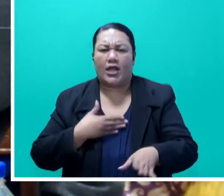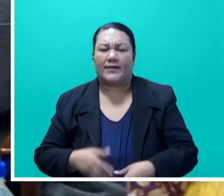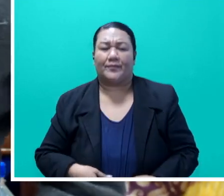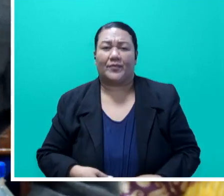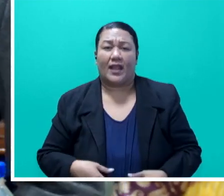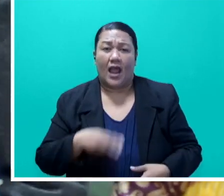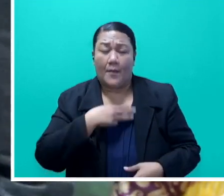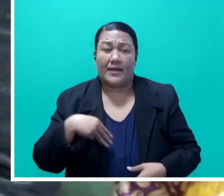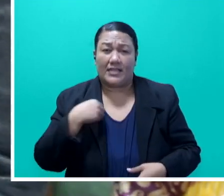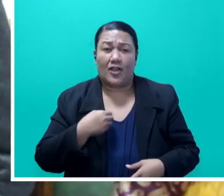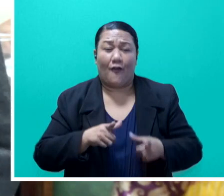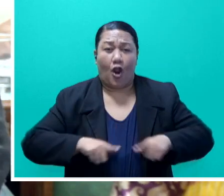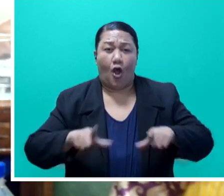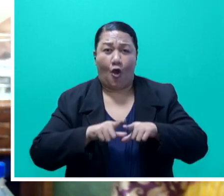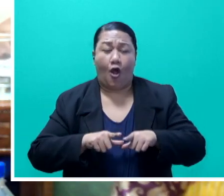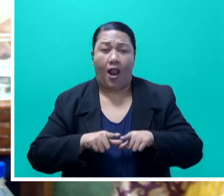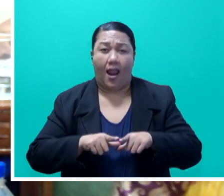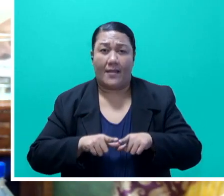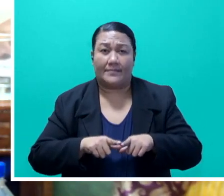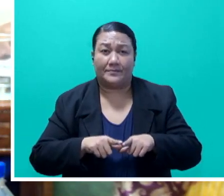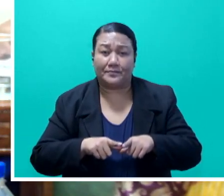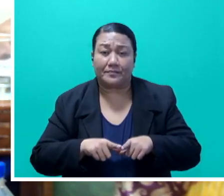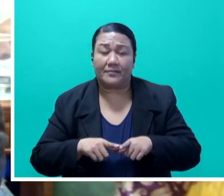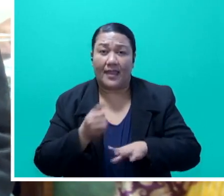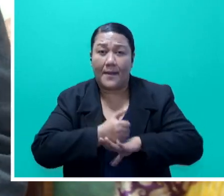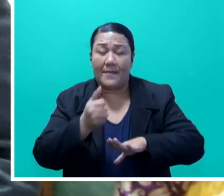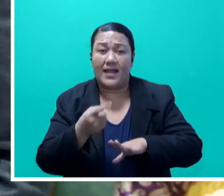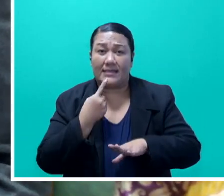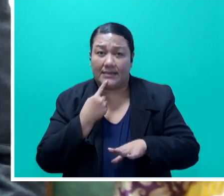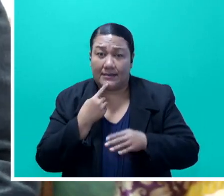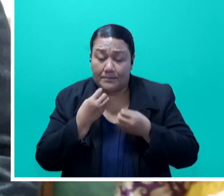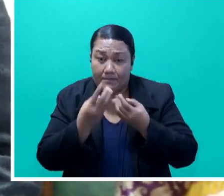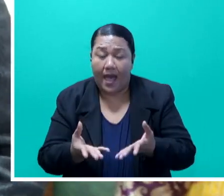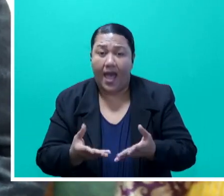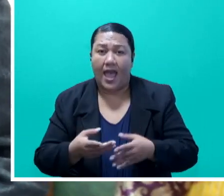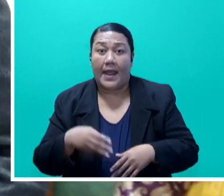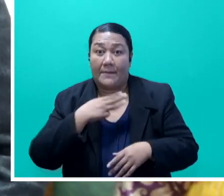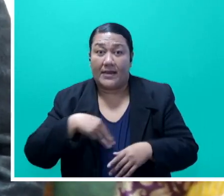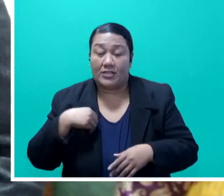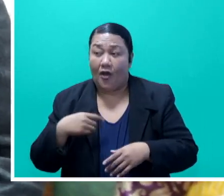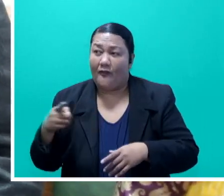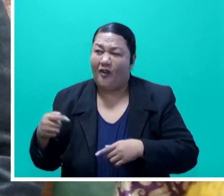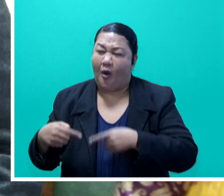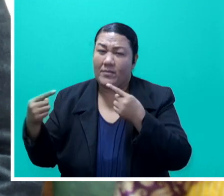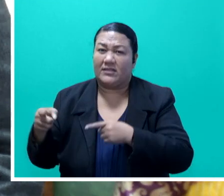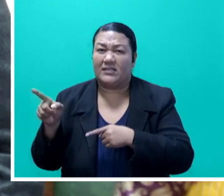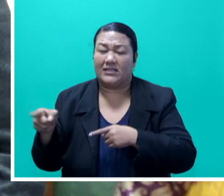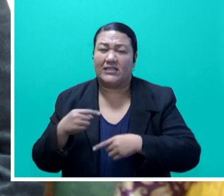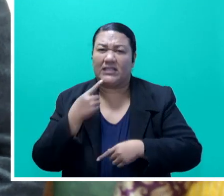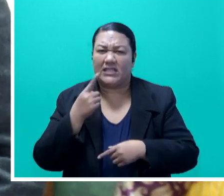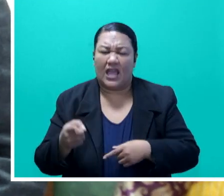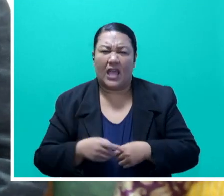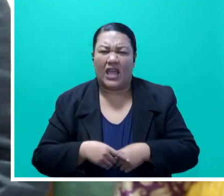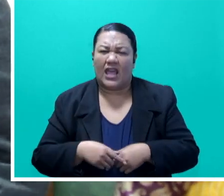Local Government highlighted, and honourable members of the opposition don't actually discuss these issues. When you